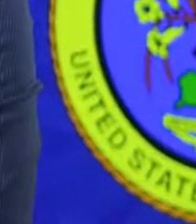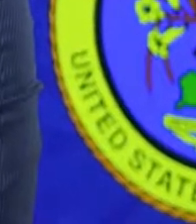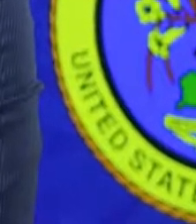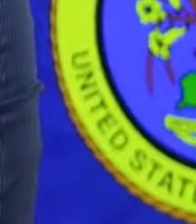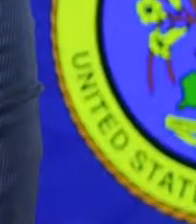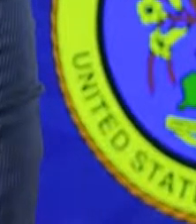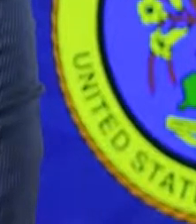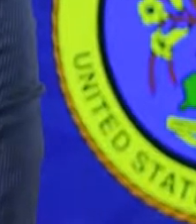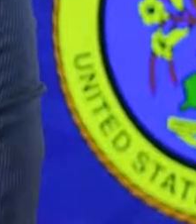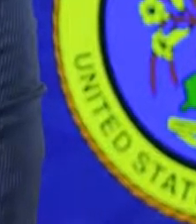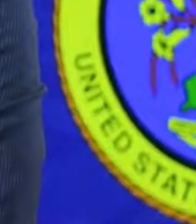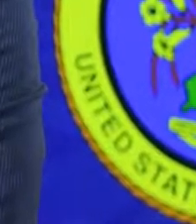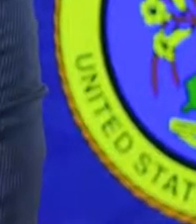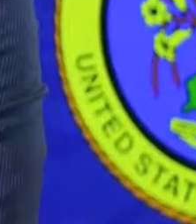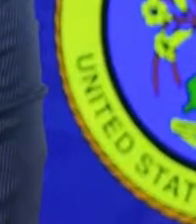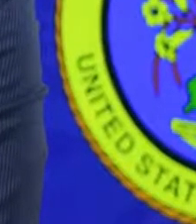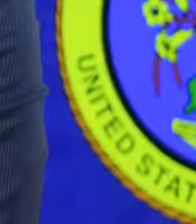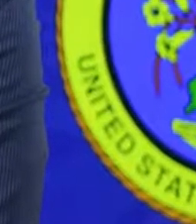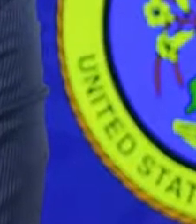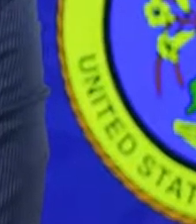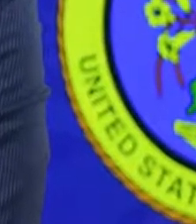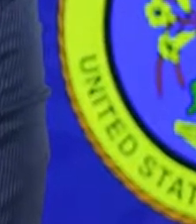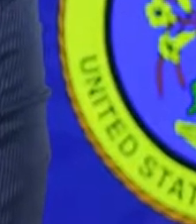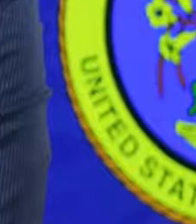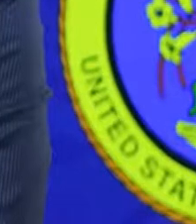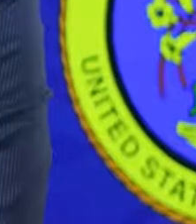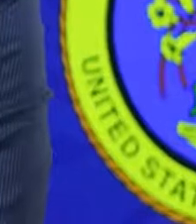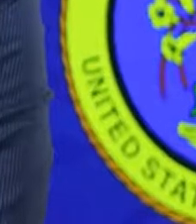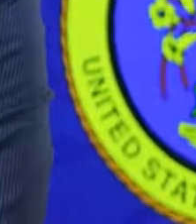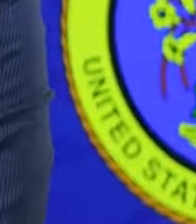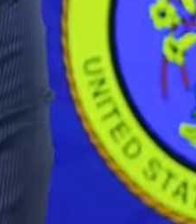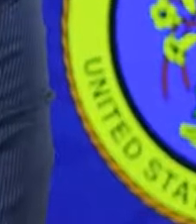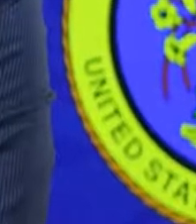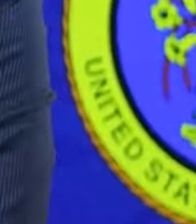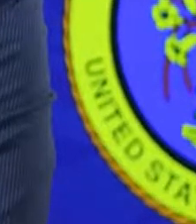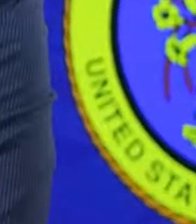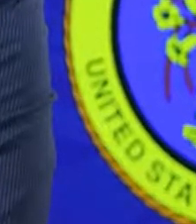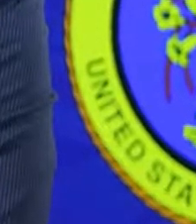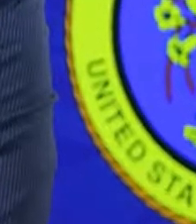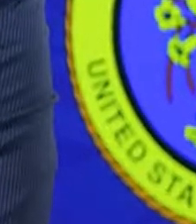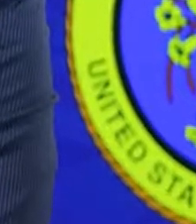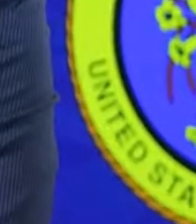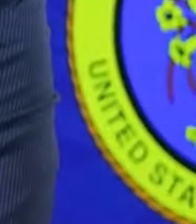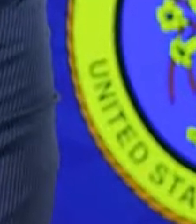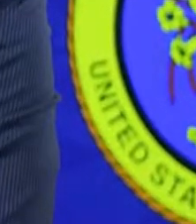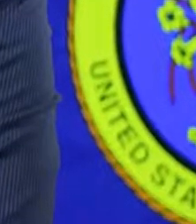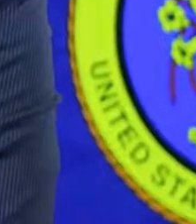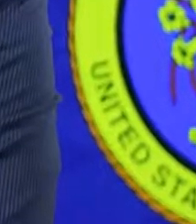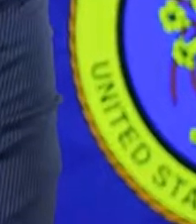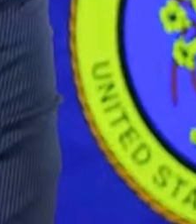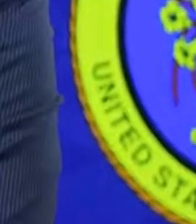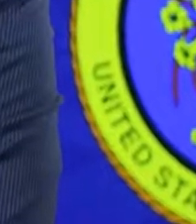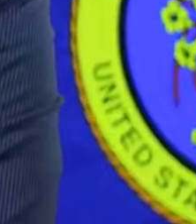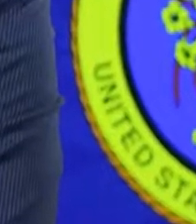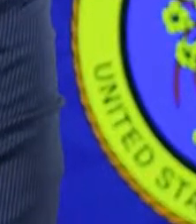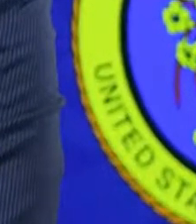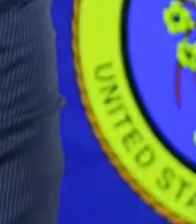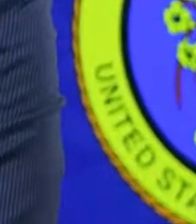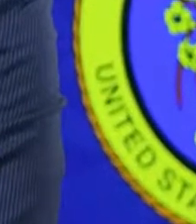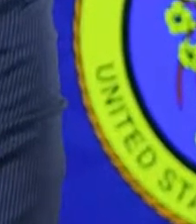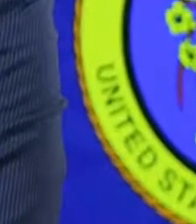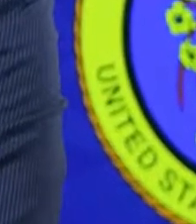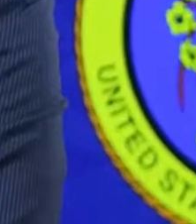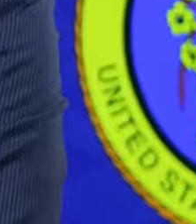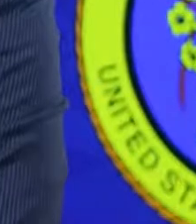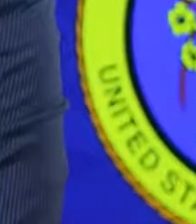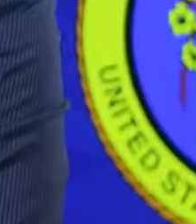Governor Albert Bryan Jr. and the Department of Health's guidelines regarding mask wearing, social distancing,